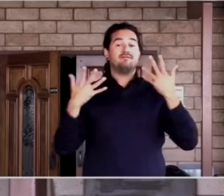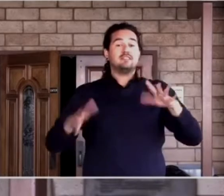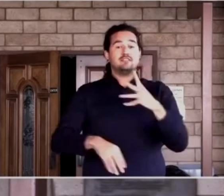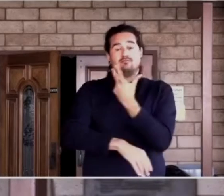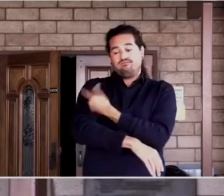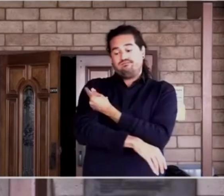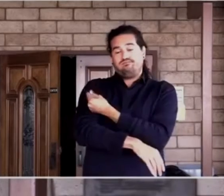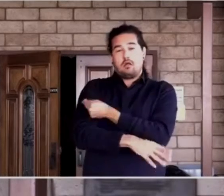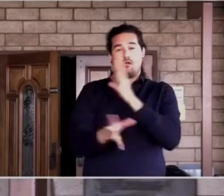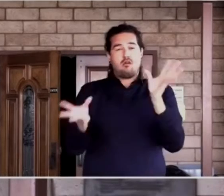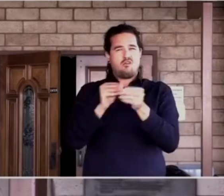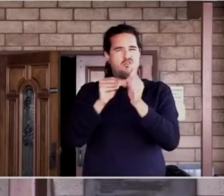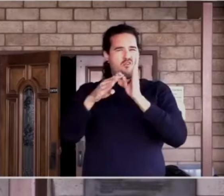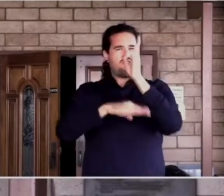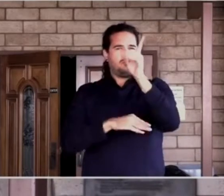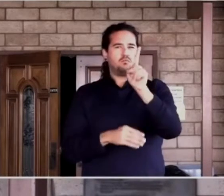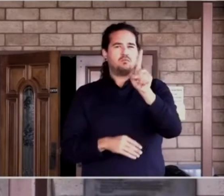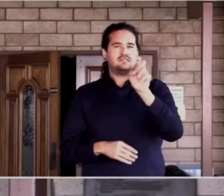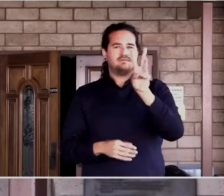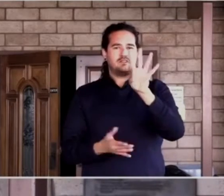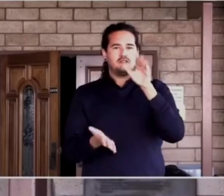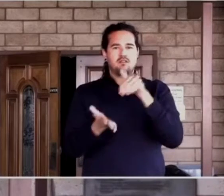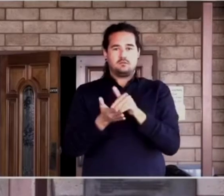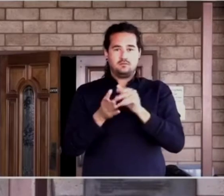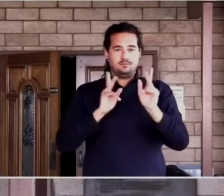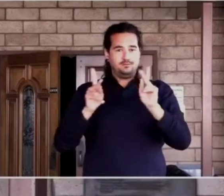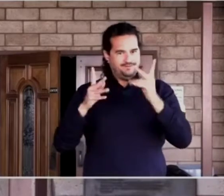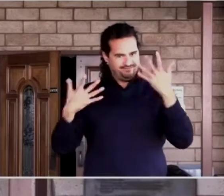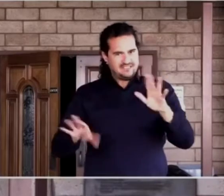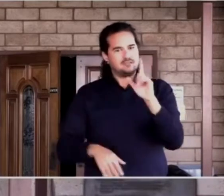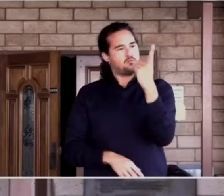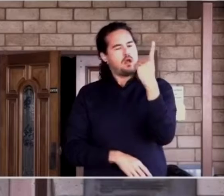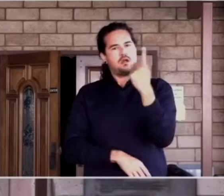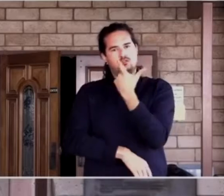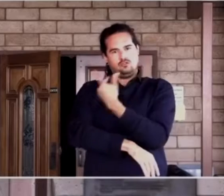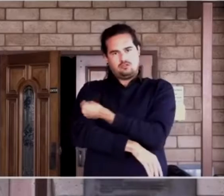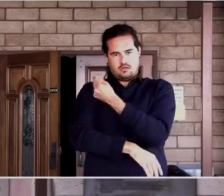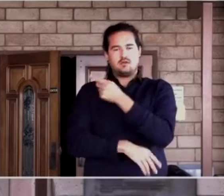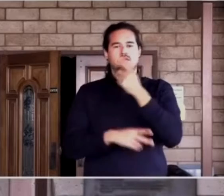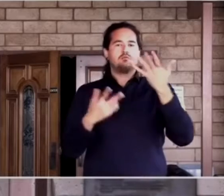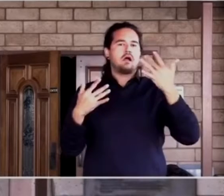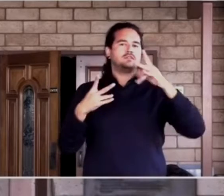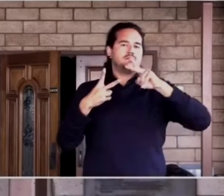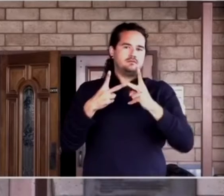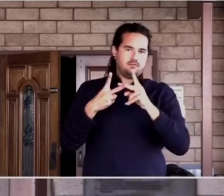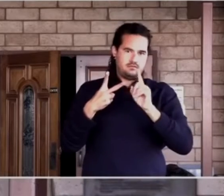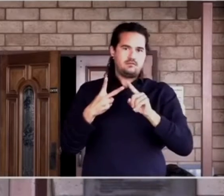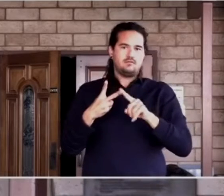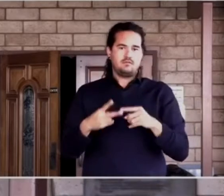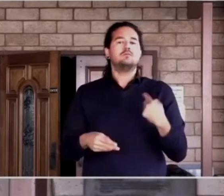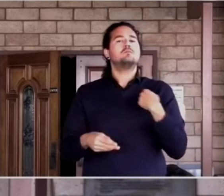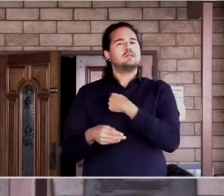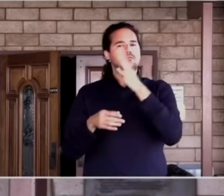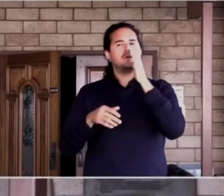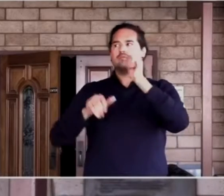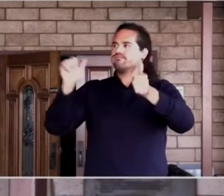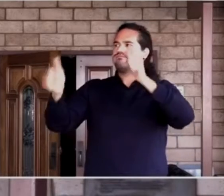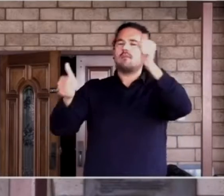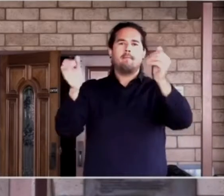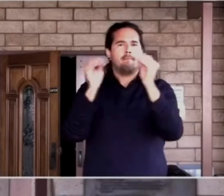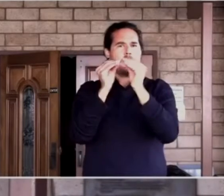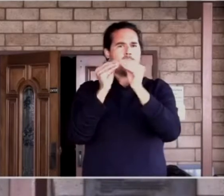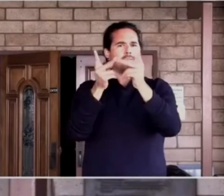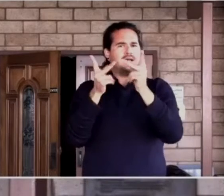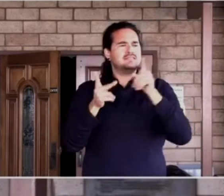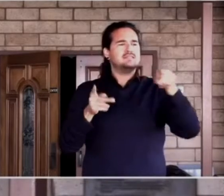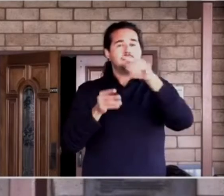164,000 first doses, and we continue to expand our vaccination sites. Overall, we are making great progress